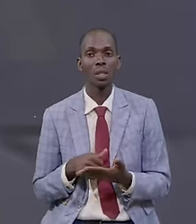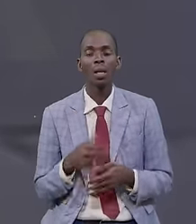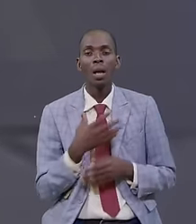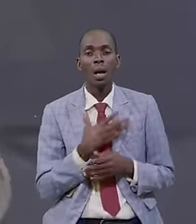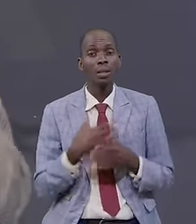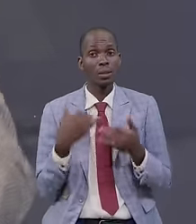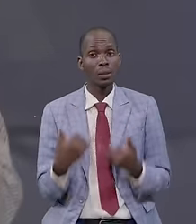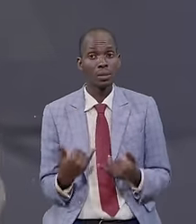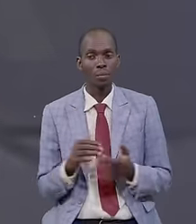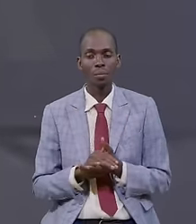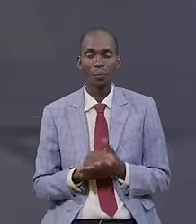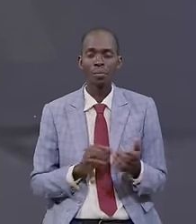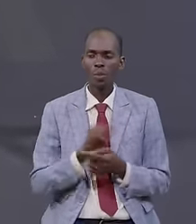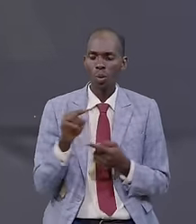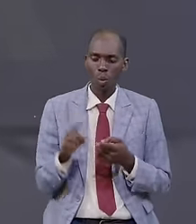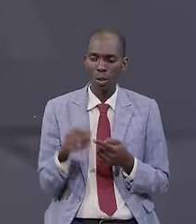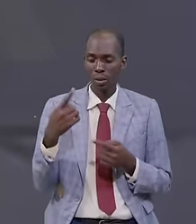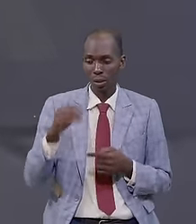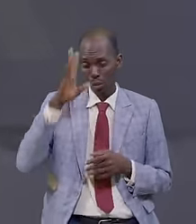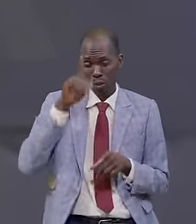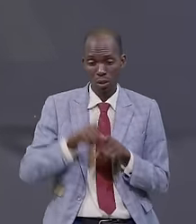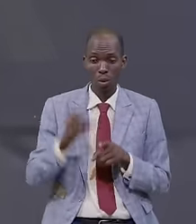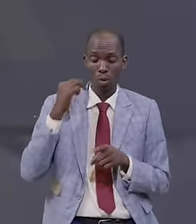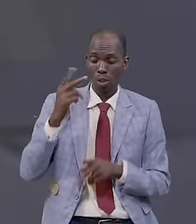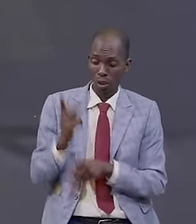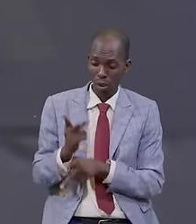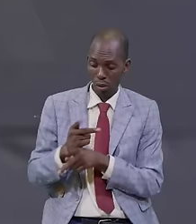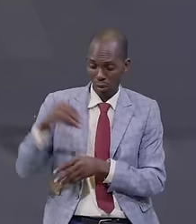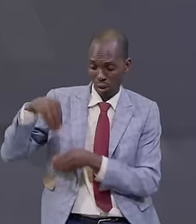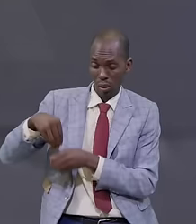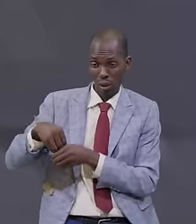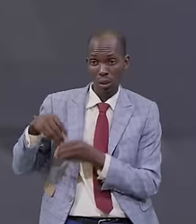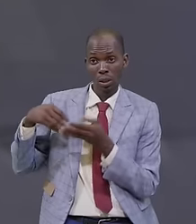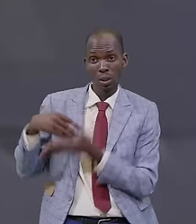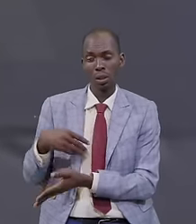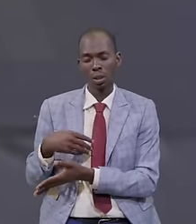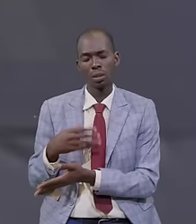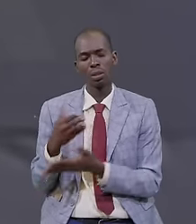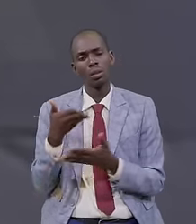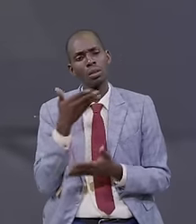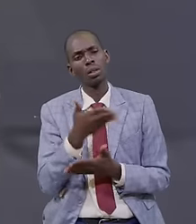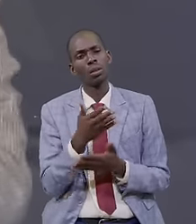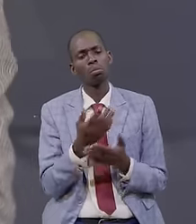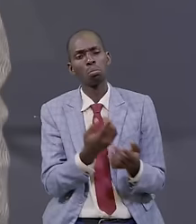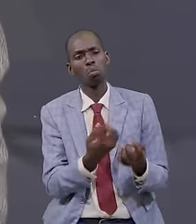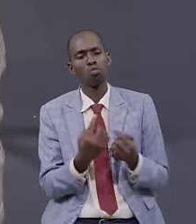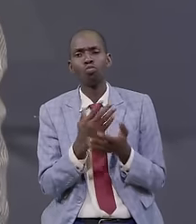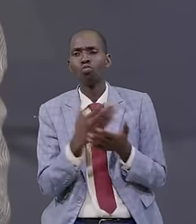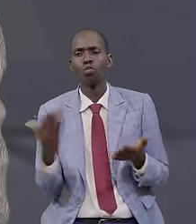them. Oh, they changed their mind. No, they didn't change their mind. God changed their